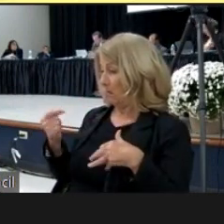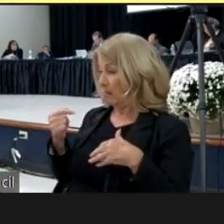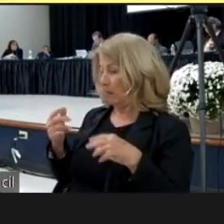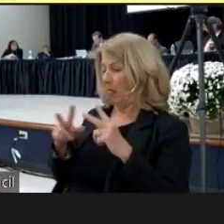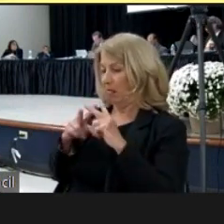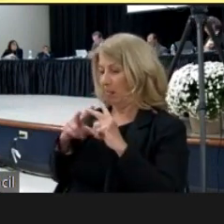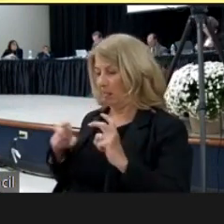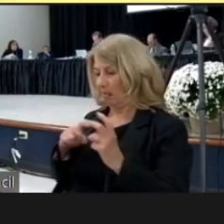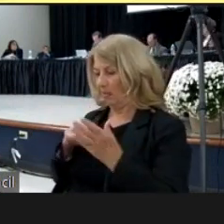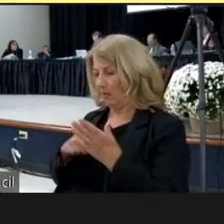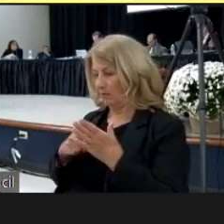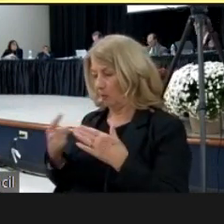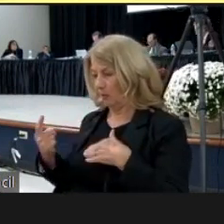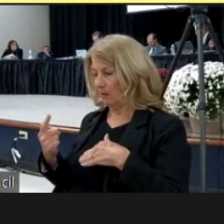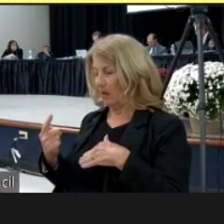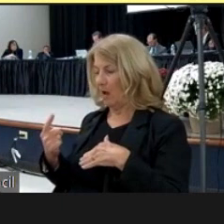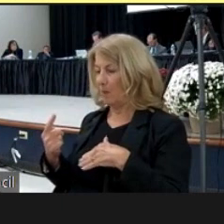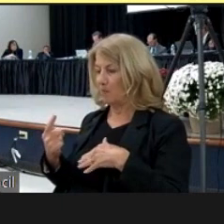this.